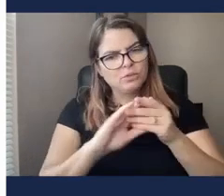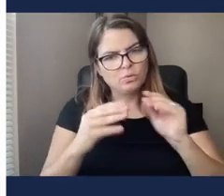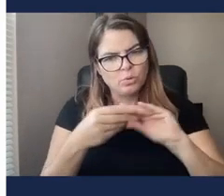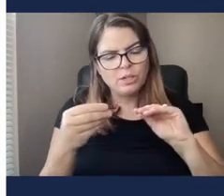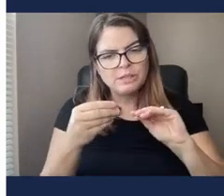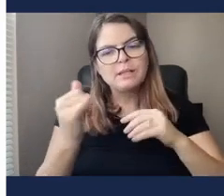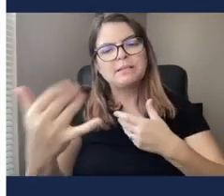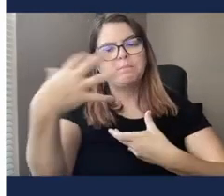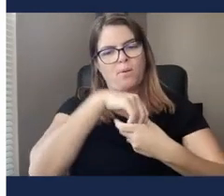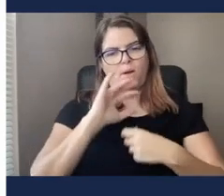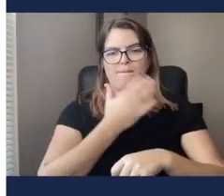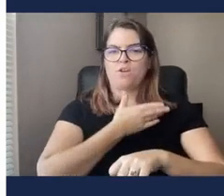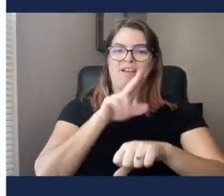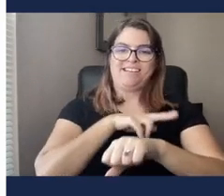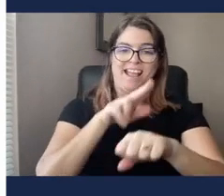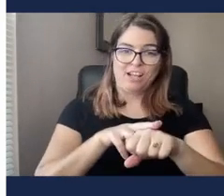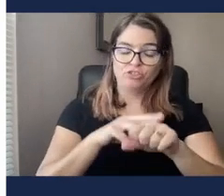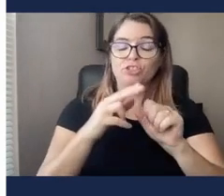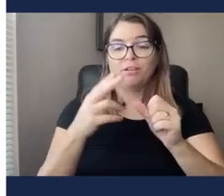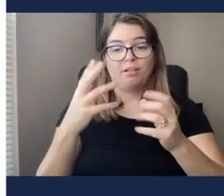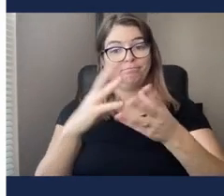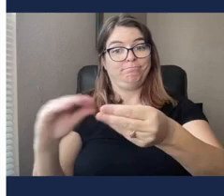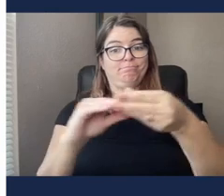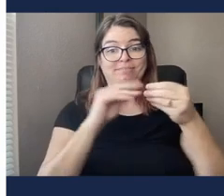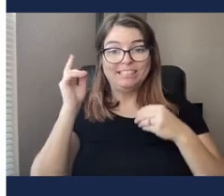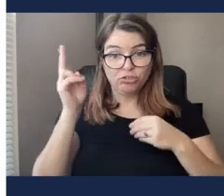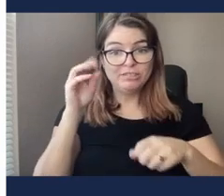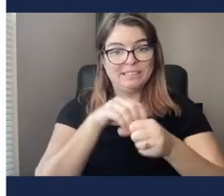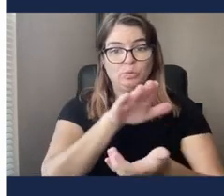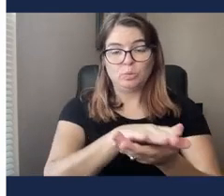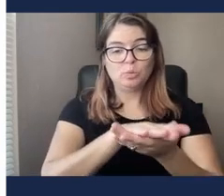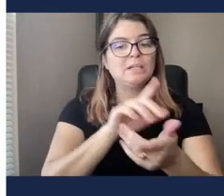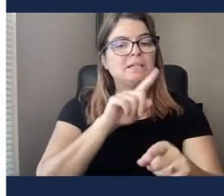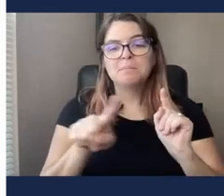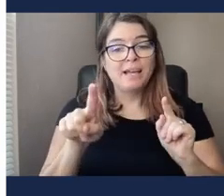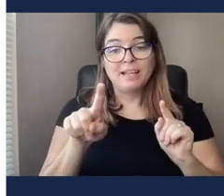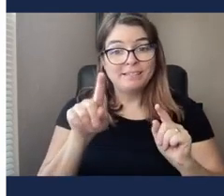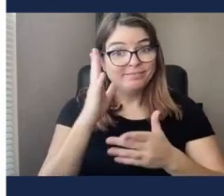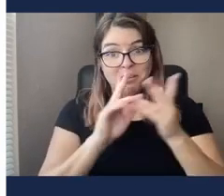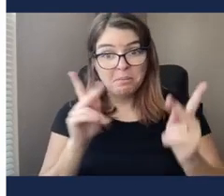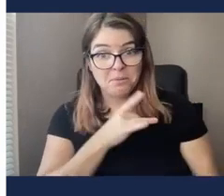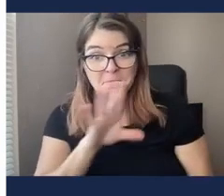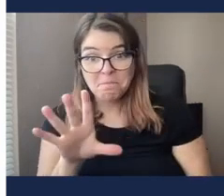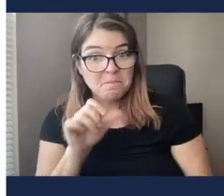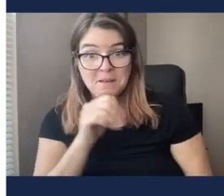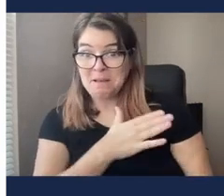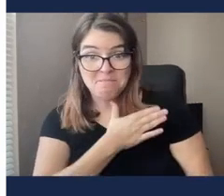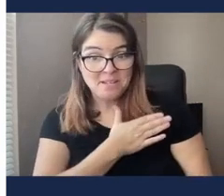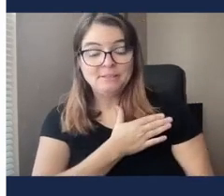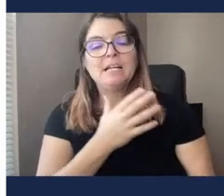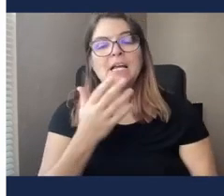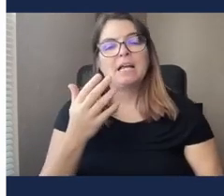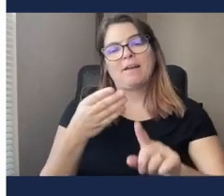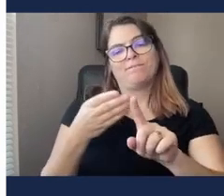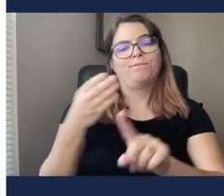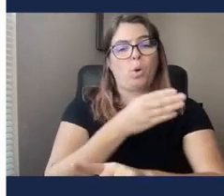of our national narrative in our public schools. But this has not made everybody happy. Former President Trump